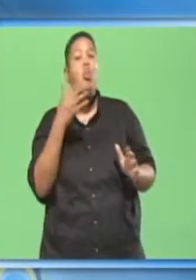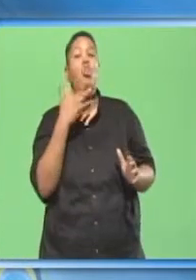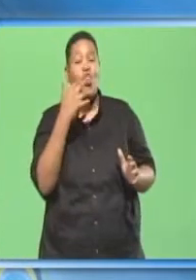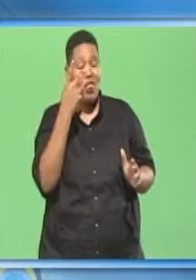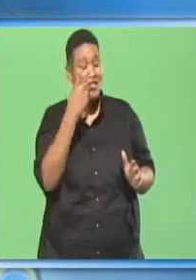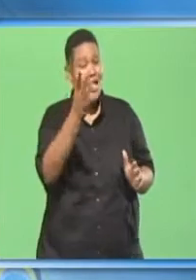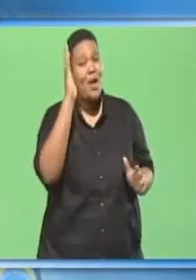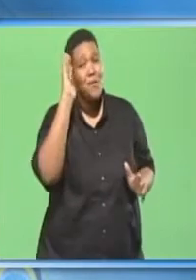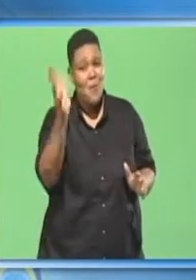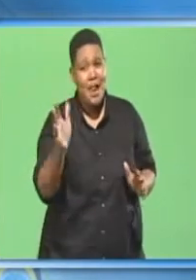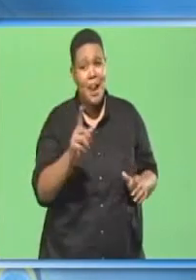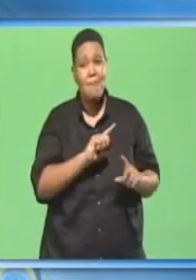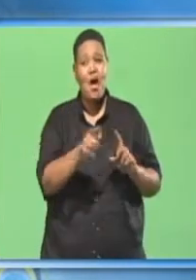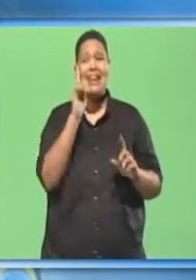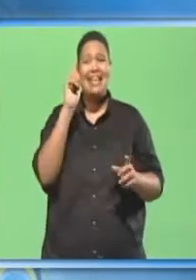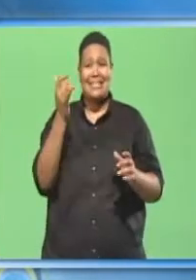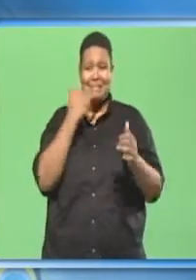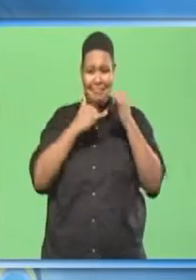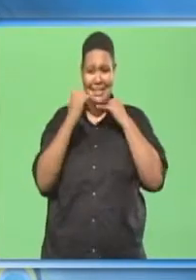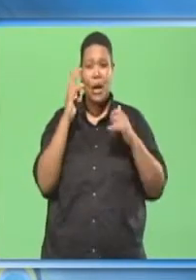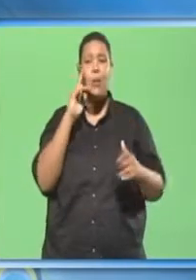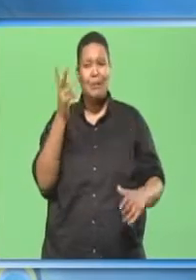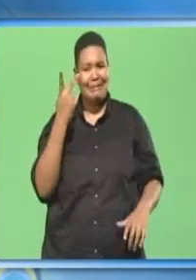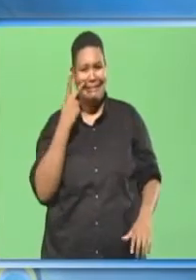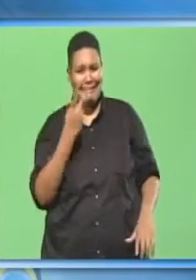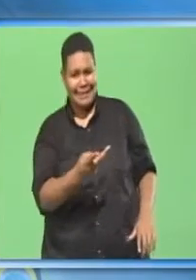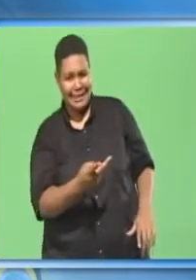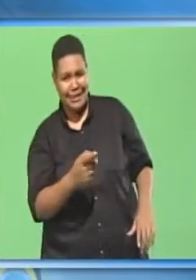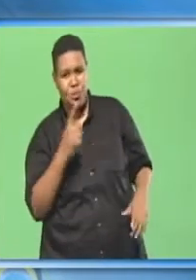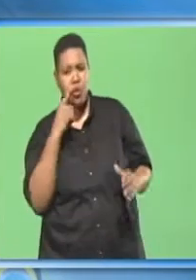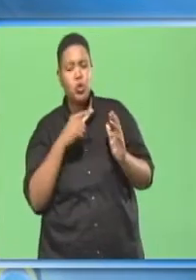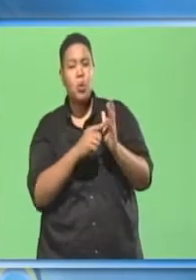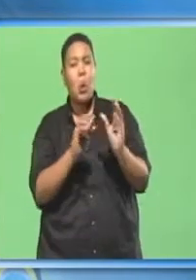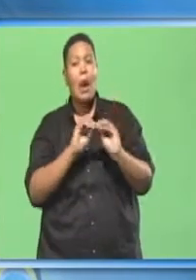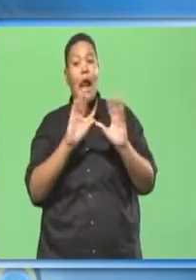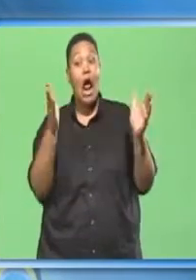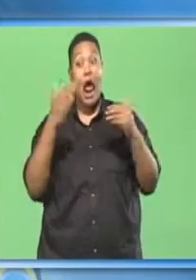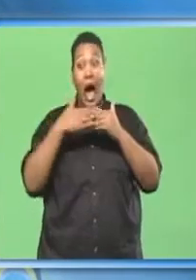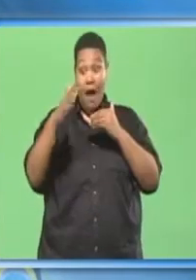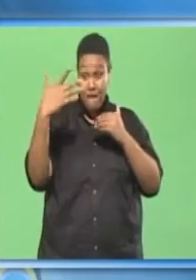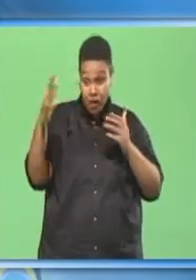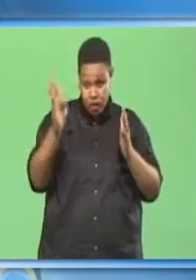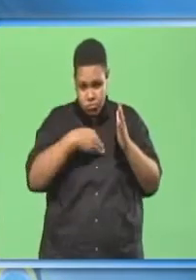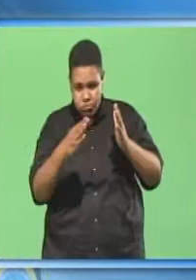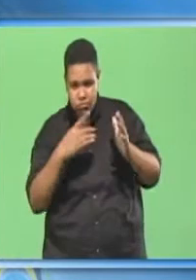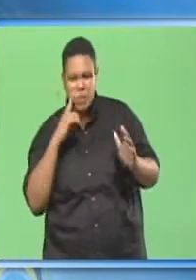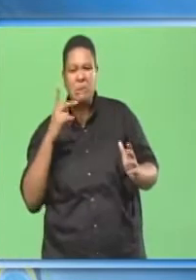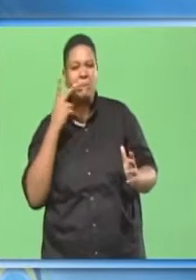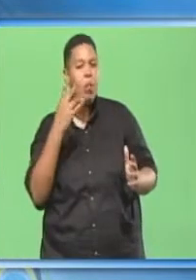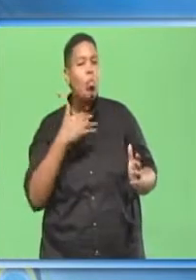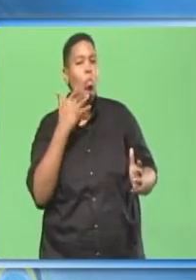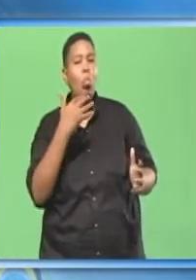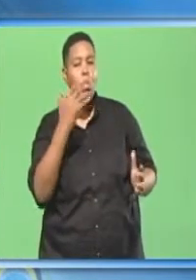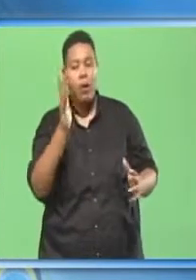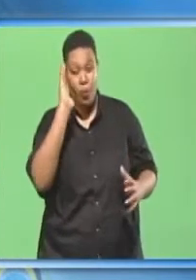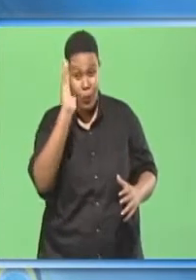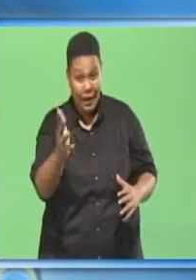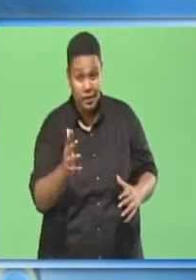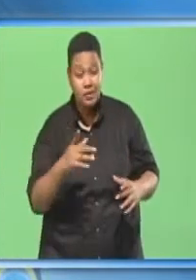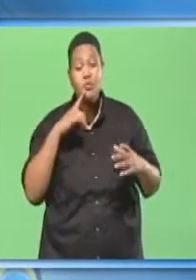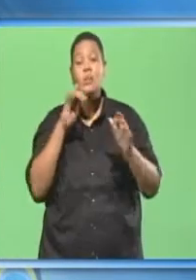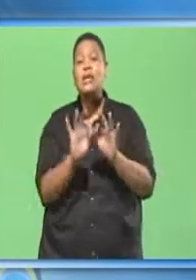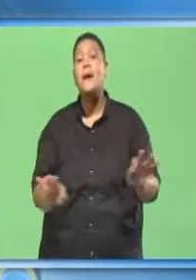Instead, these flaws and defects will show more clearly after the finish is applied. Therefore, it